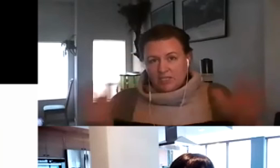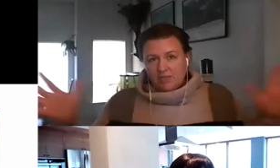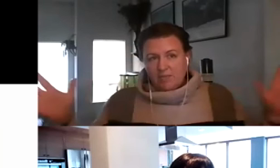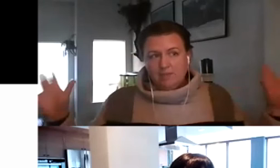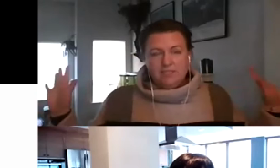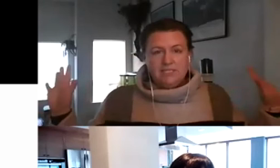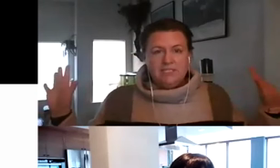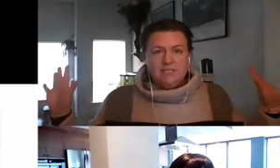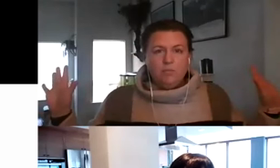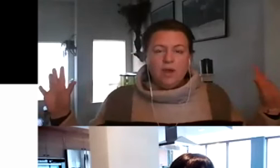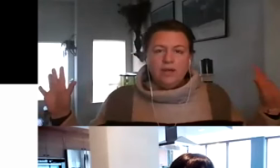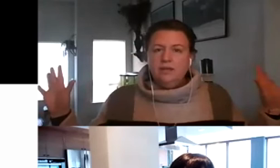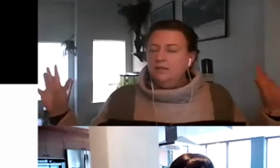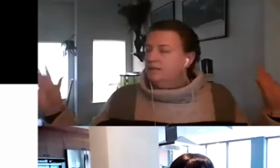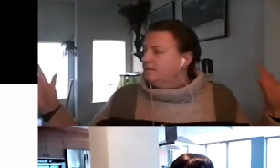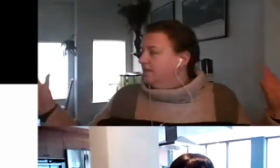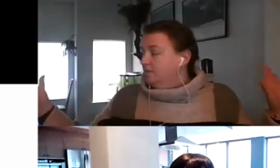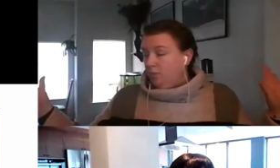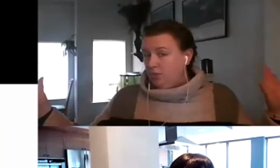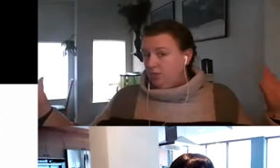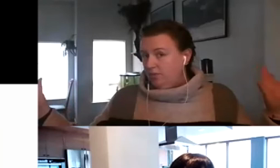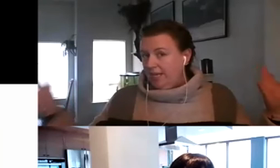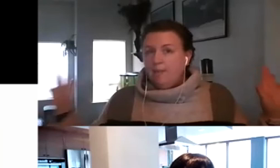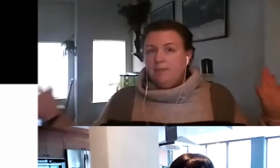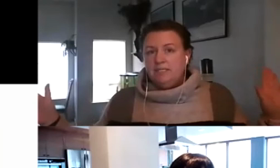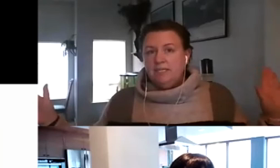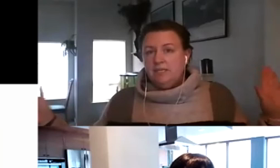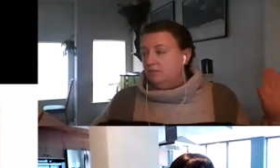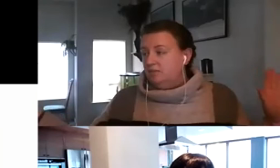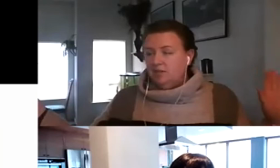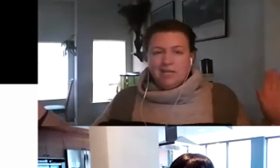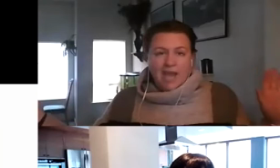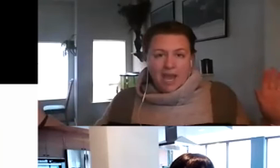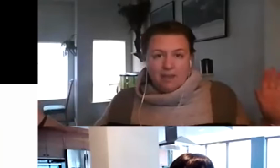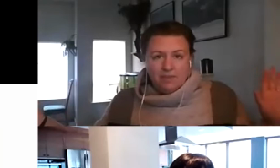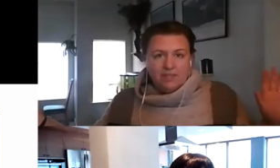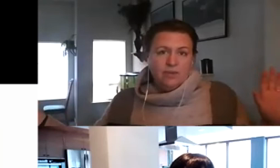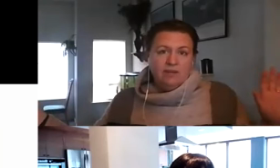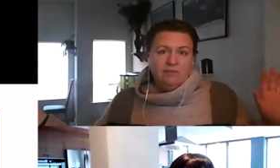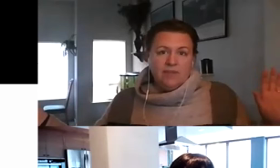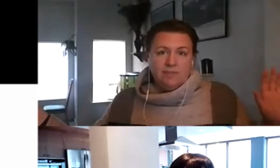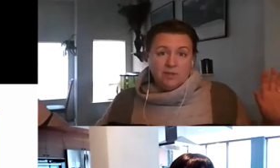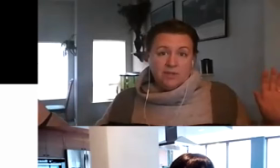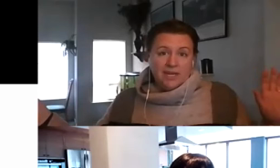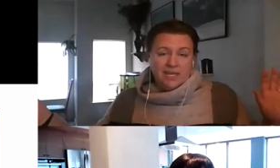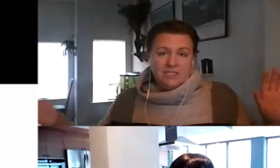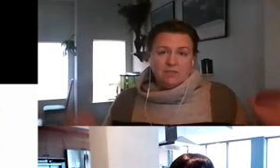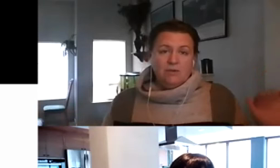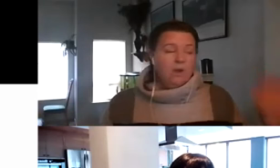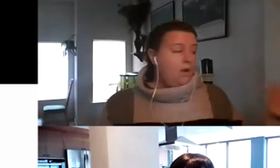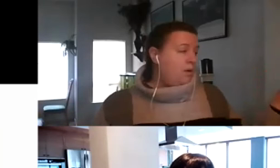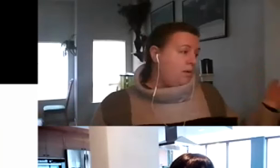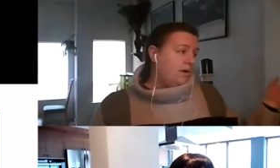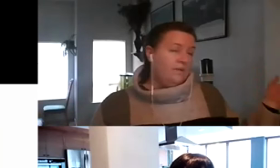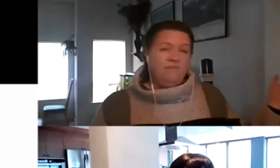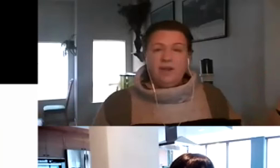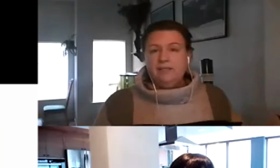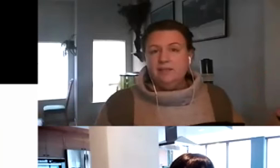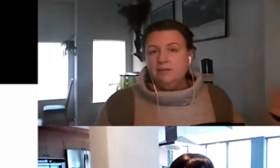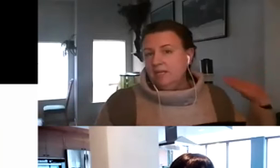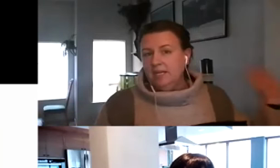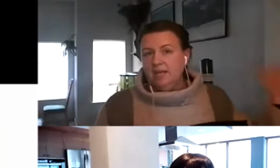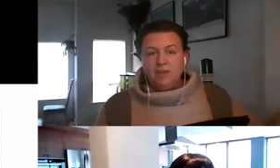function is engaged, I'm able to see broader than the person running at me and see that there's either a cab that's waiting for them they're trying to get to,